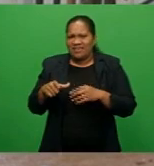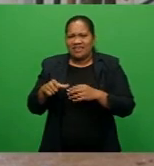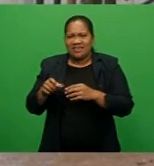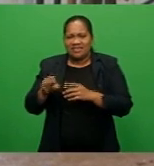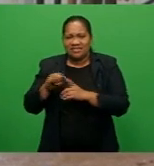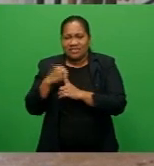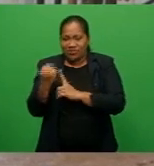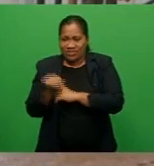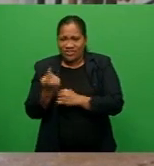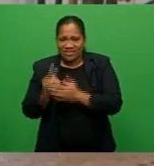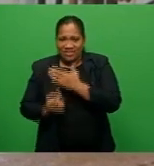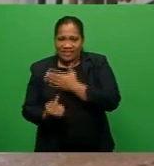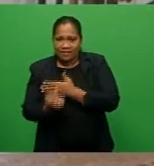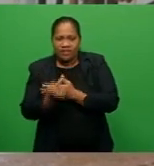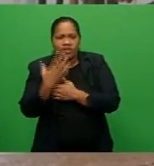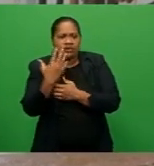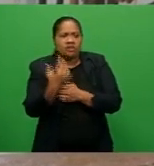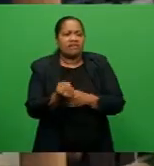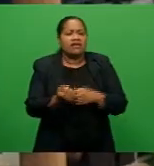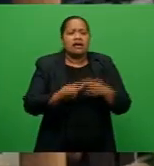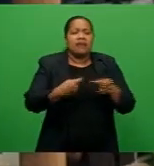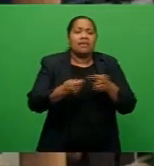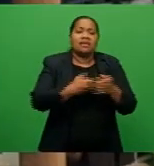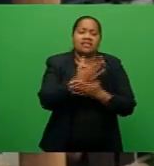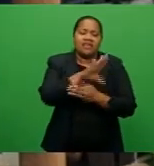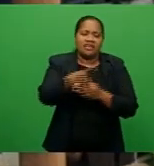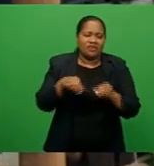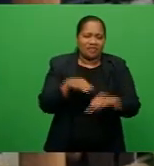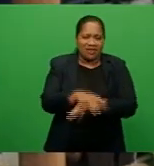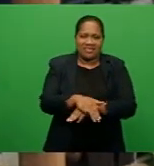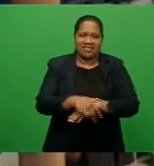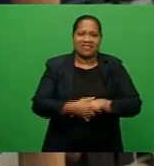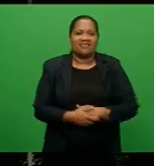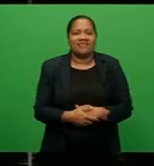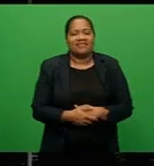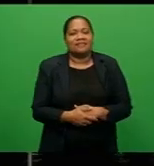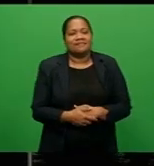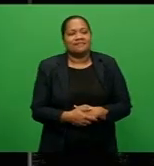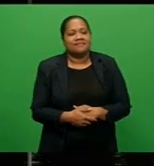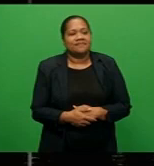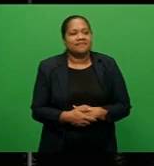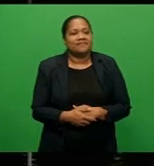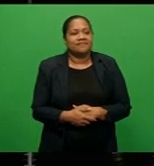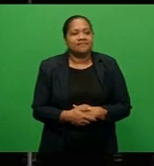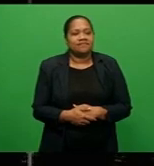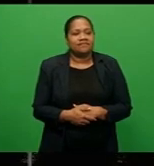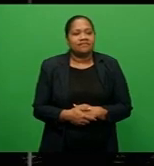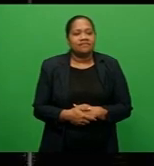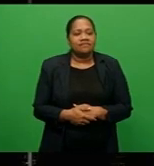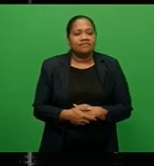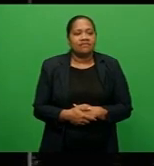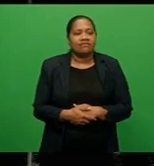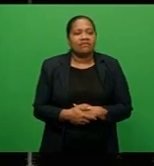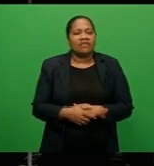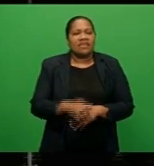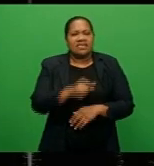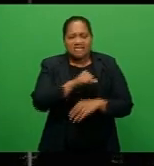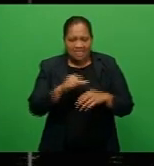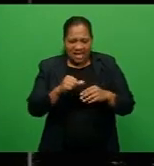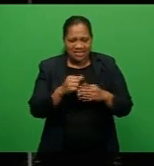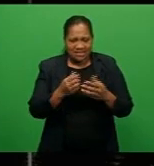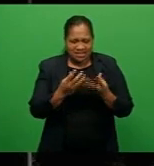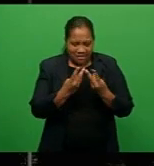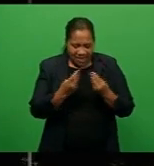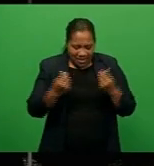it aims to hold a market day every month. Kelly Vathala, FBC News. Scars may heal, blood counts may normalise